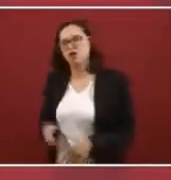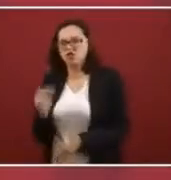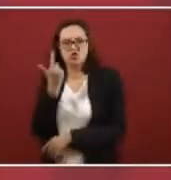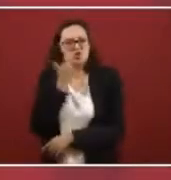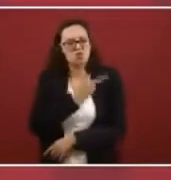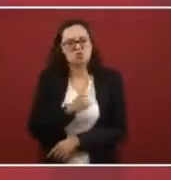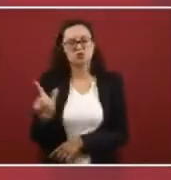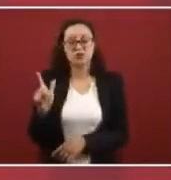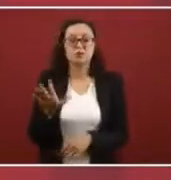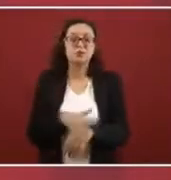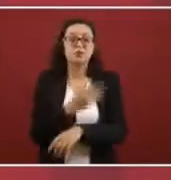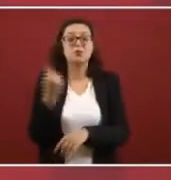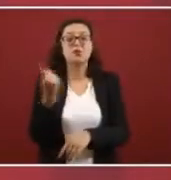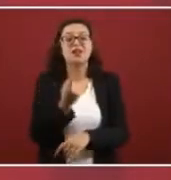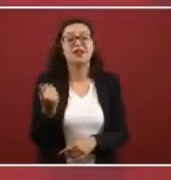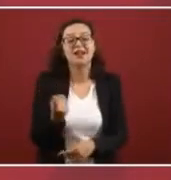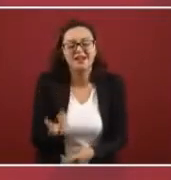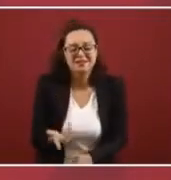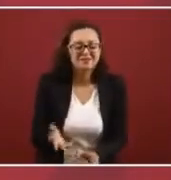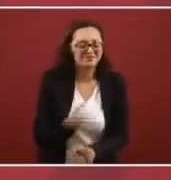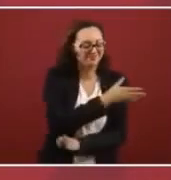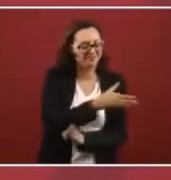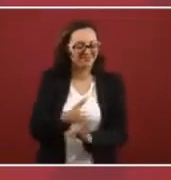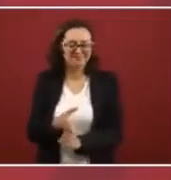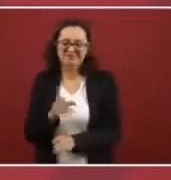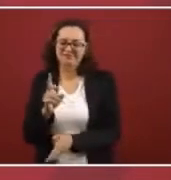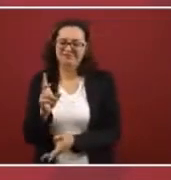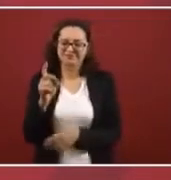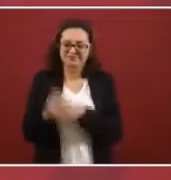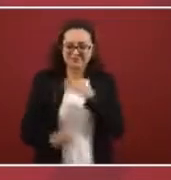as the government became divorced from the people,